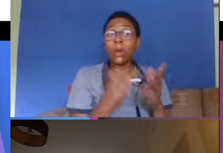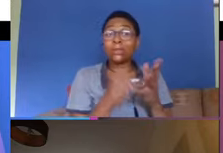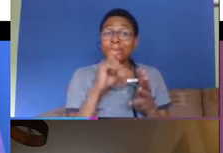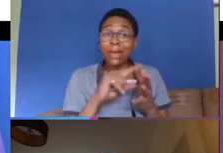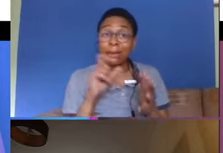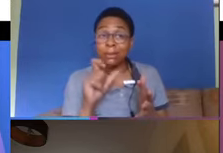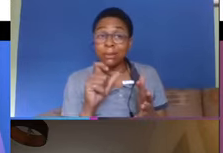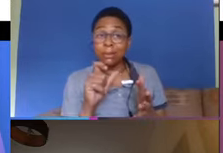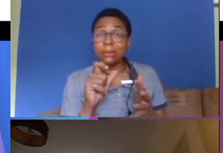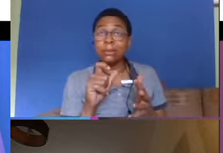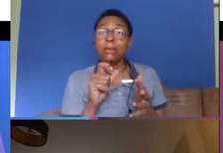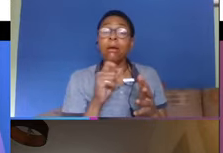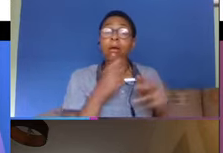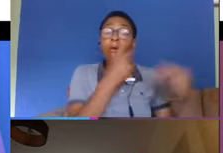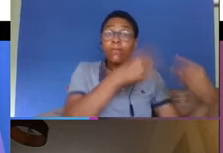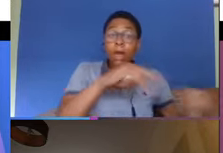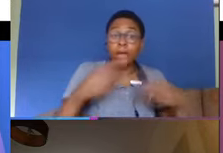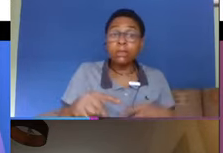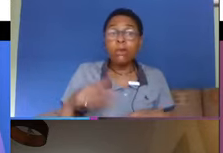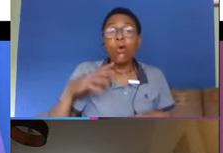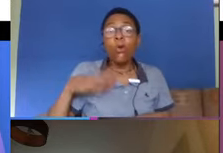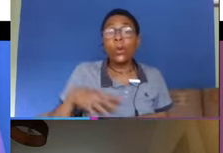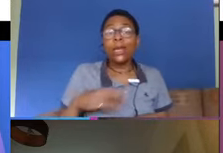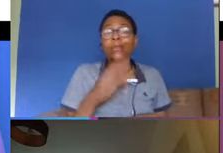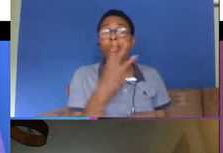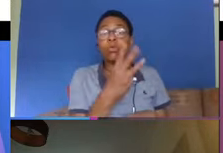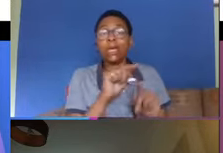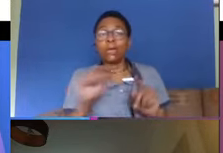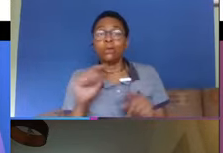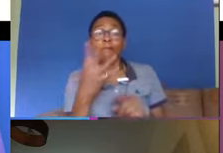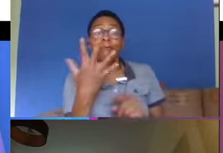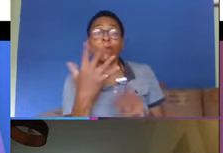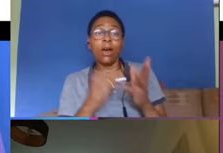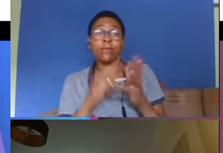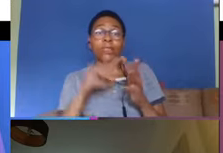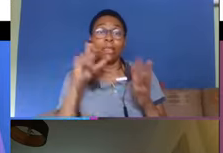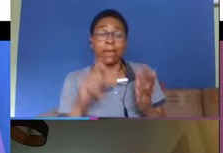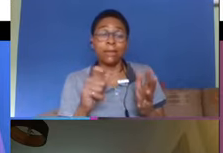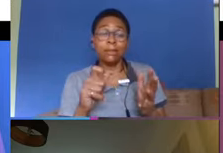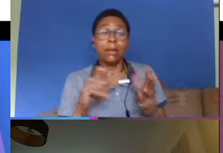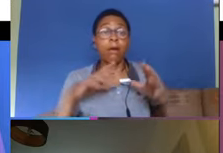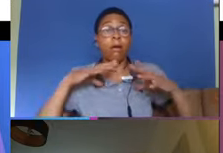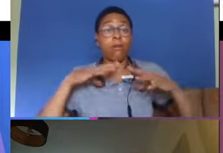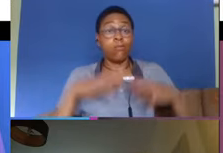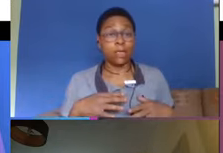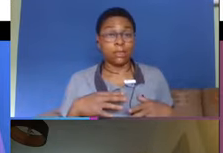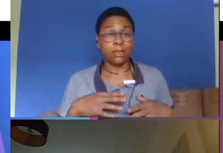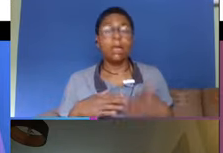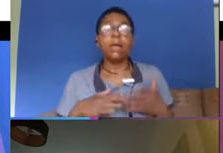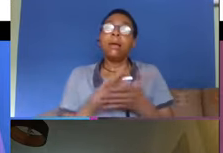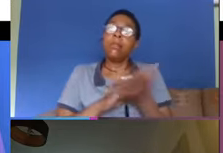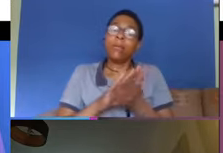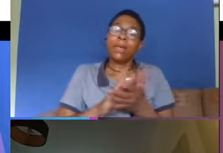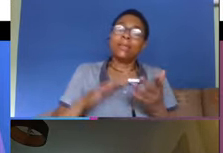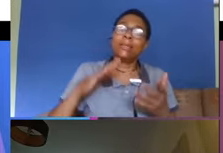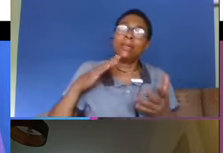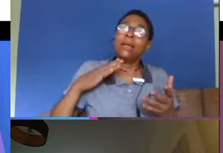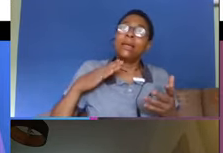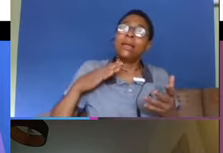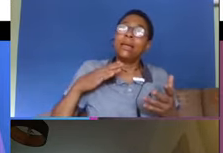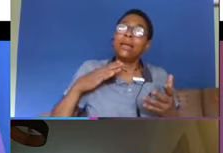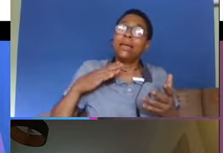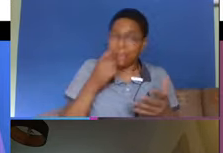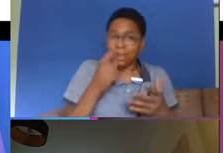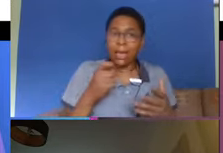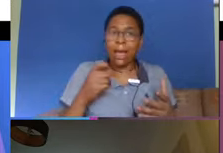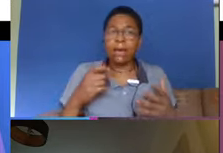3 or 5 seconds of rest. That allows enough time as well for them to recover fully before they go into the dance, into the high